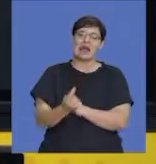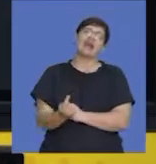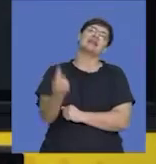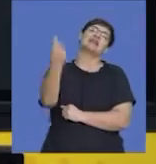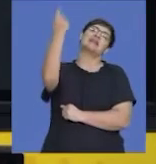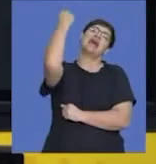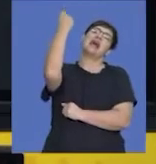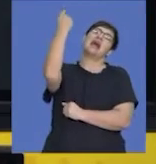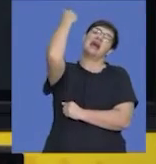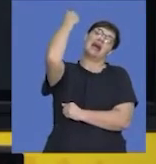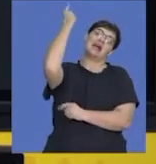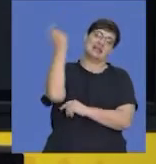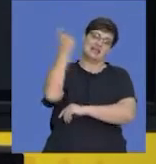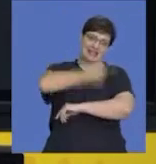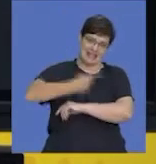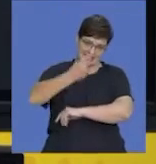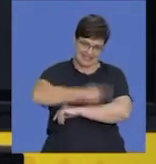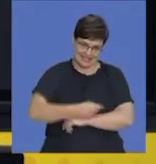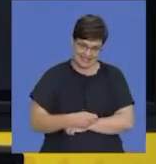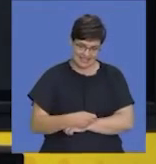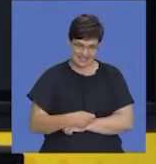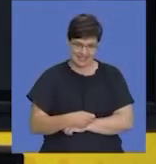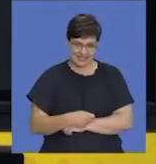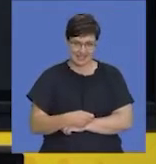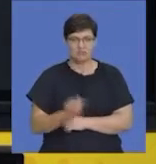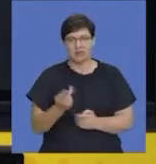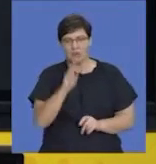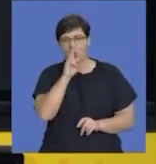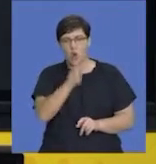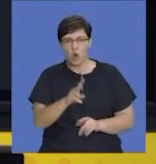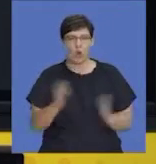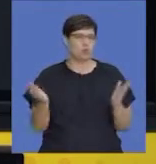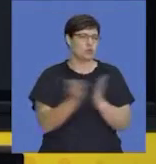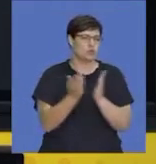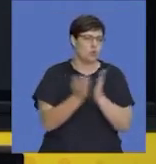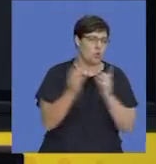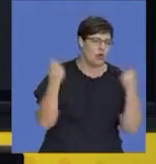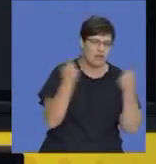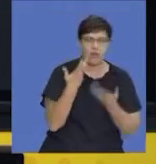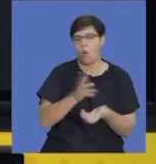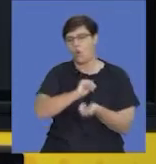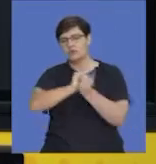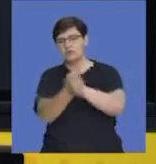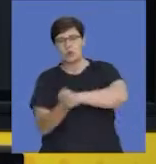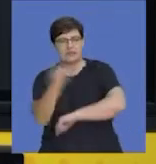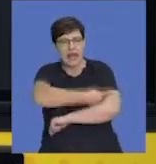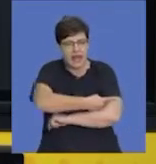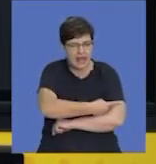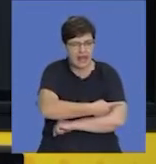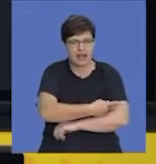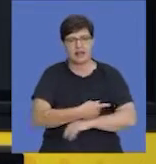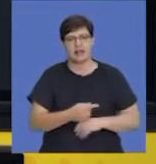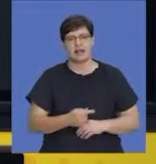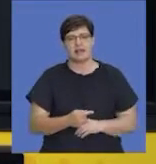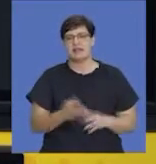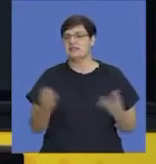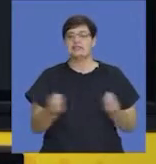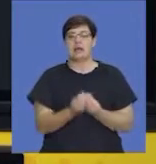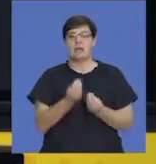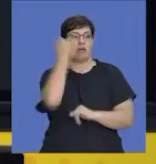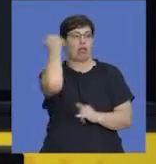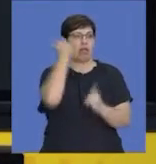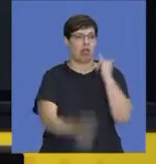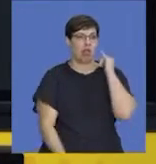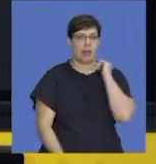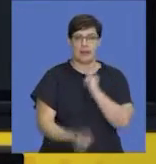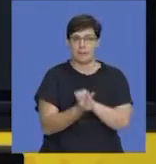days. So you need to go back and look at, maybe it was a school event, it was a sports day, and something went wrong,